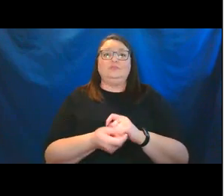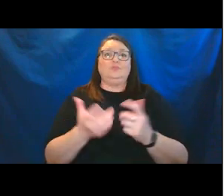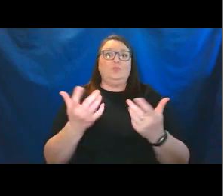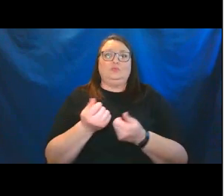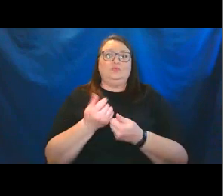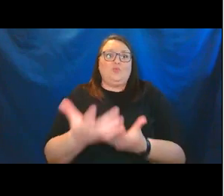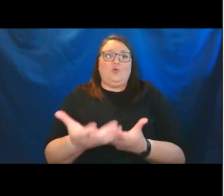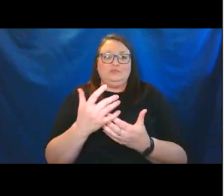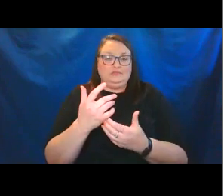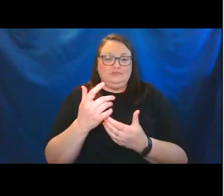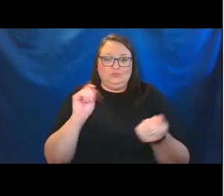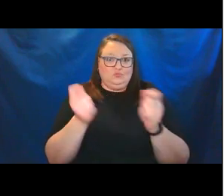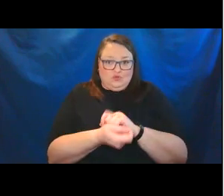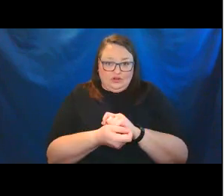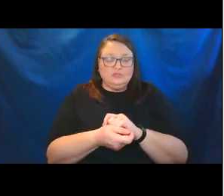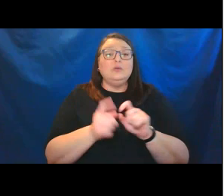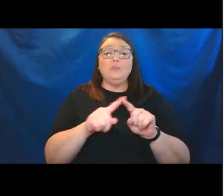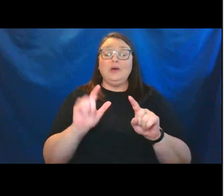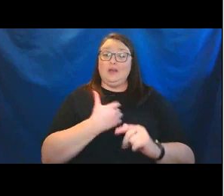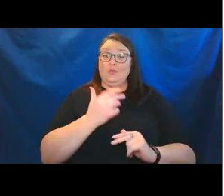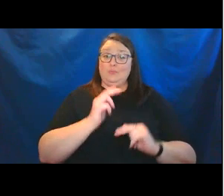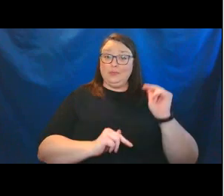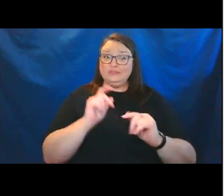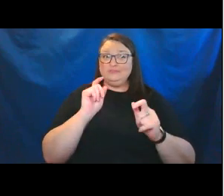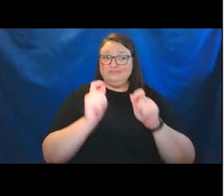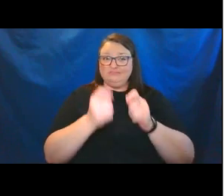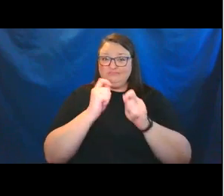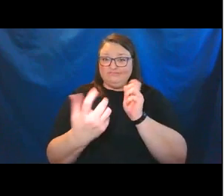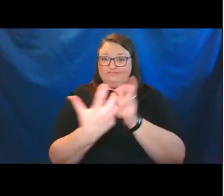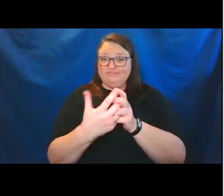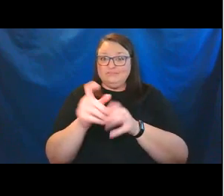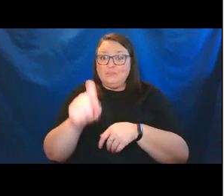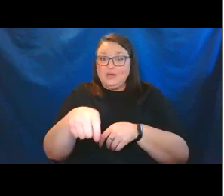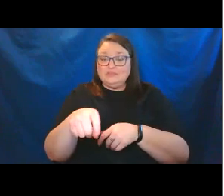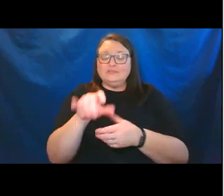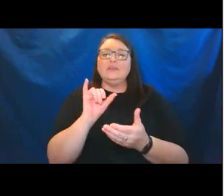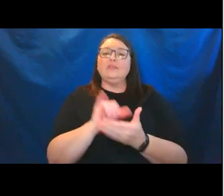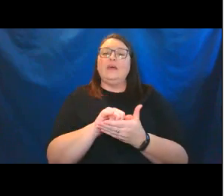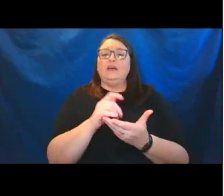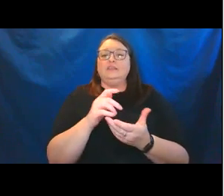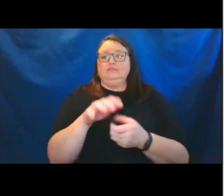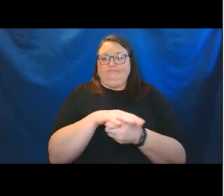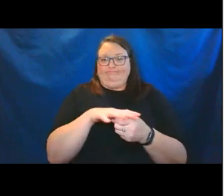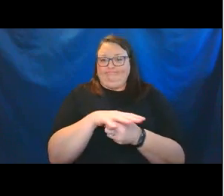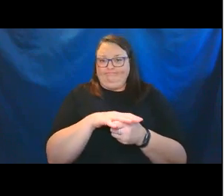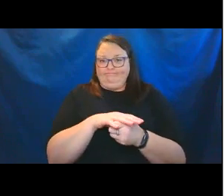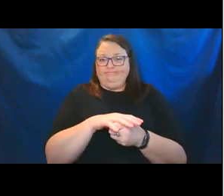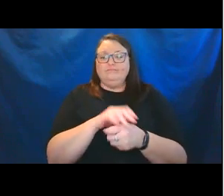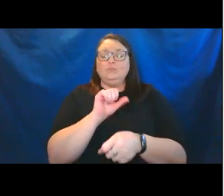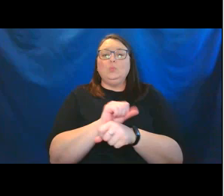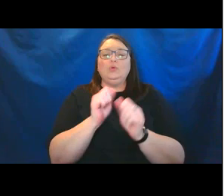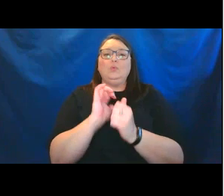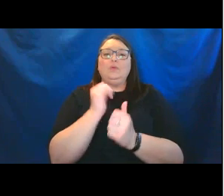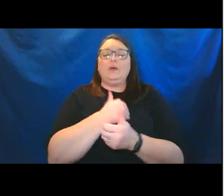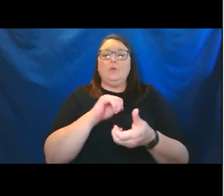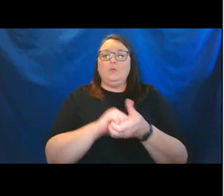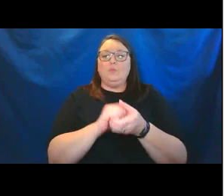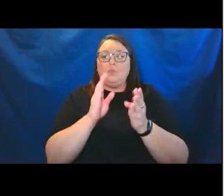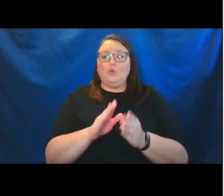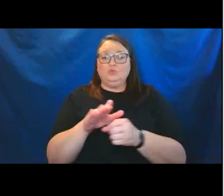that, but we have to adapt our buildings. And so that's the deployment location. We're working with our partners at the